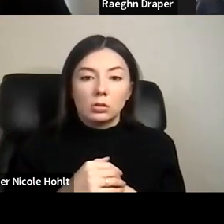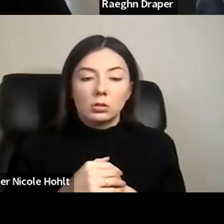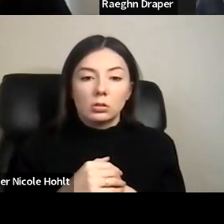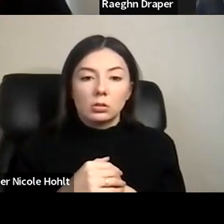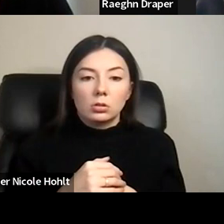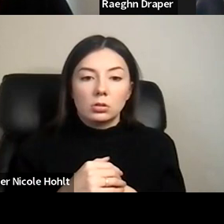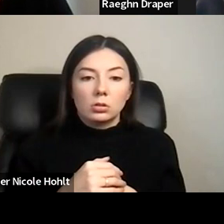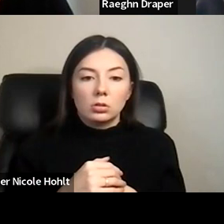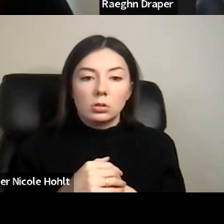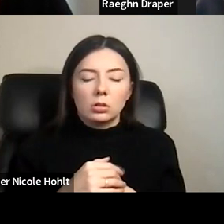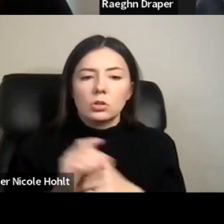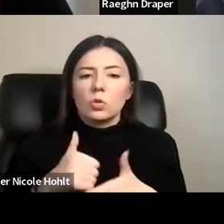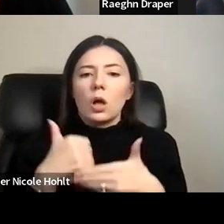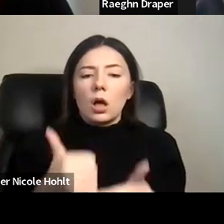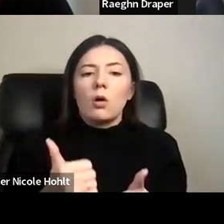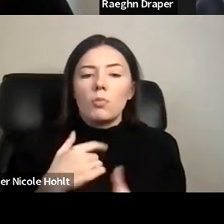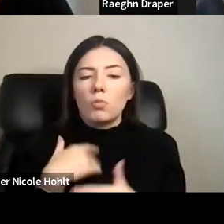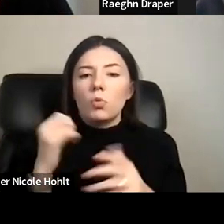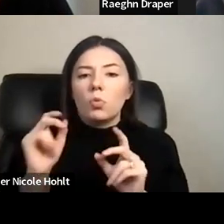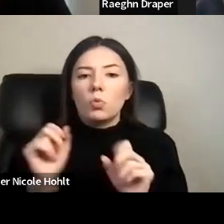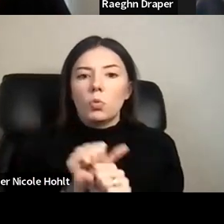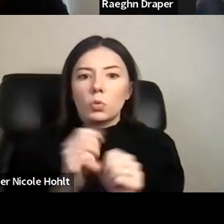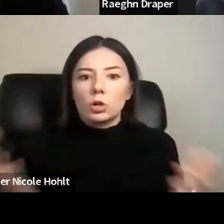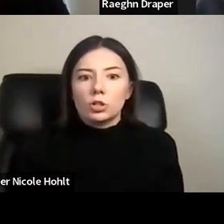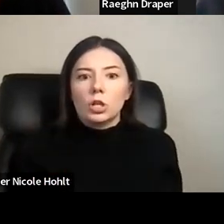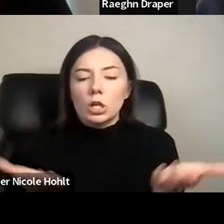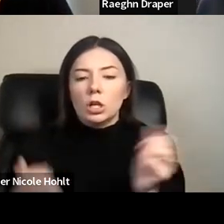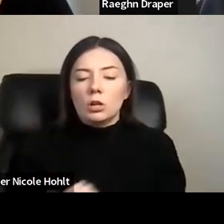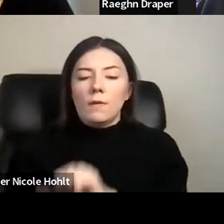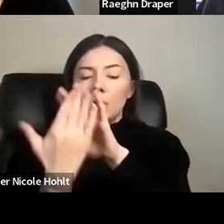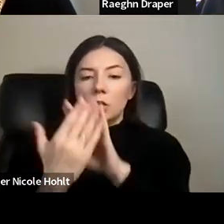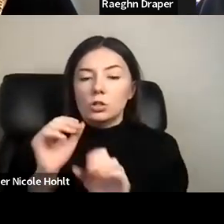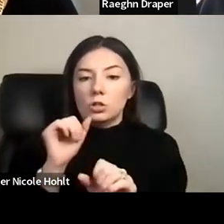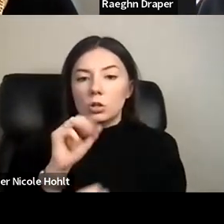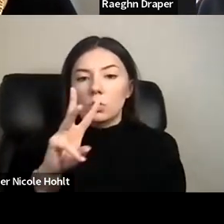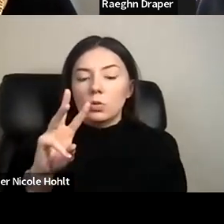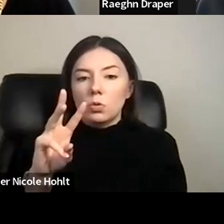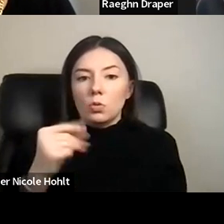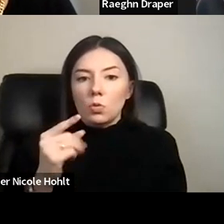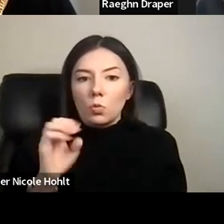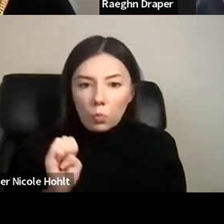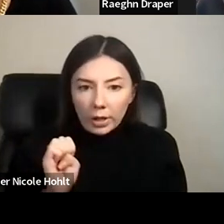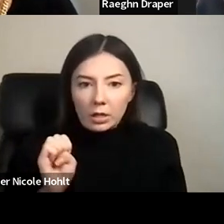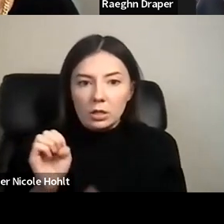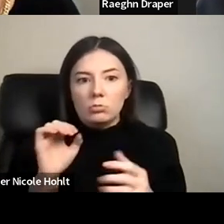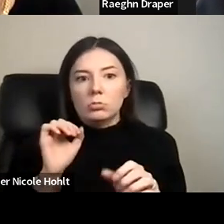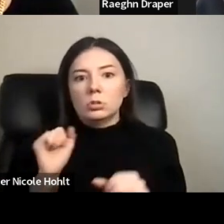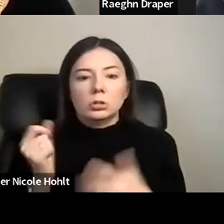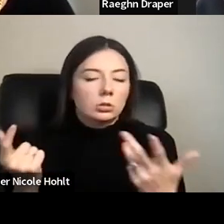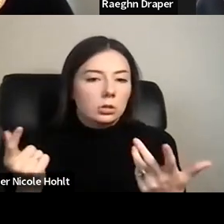to help workers here that are facing wage theft, that are facing discrimination,